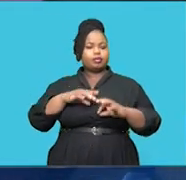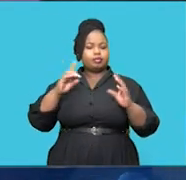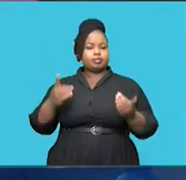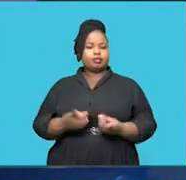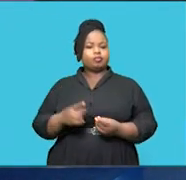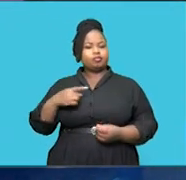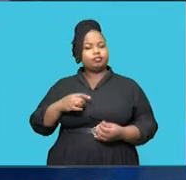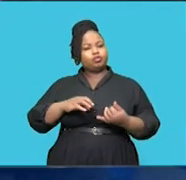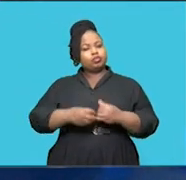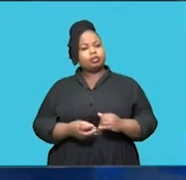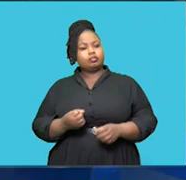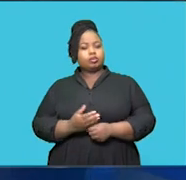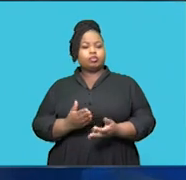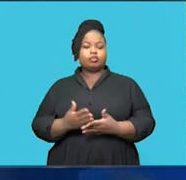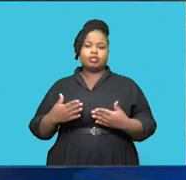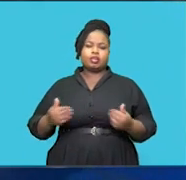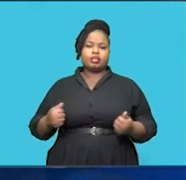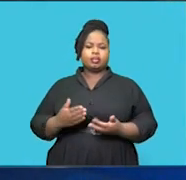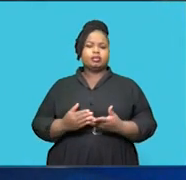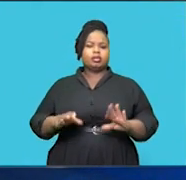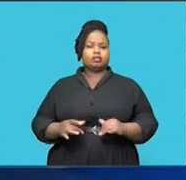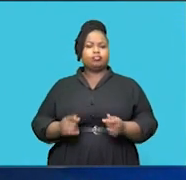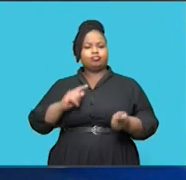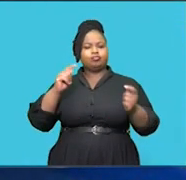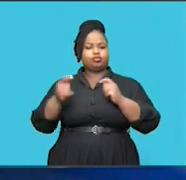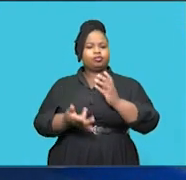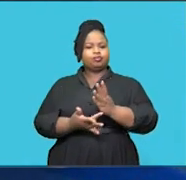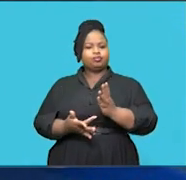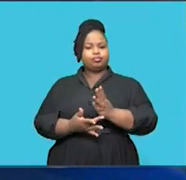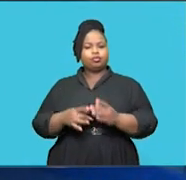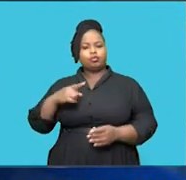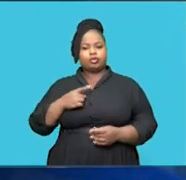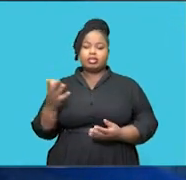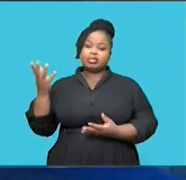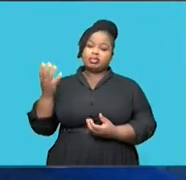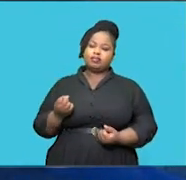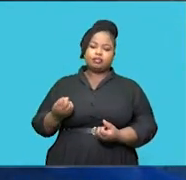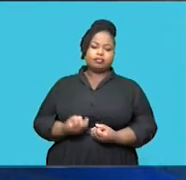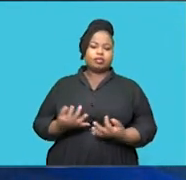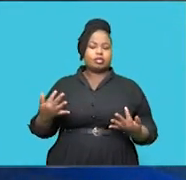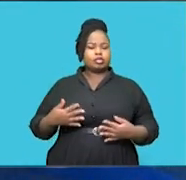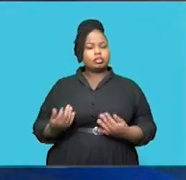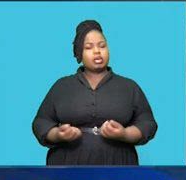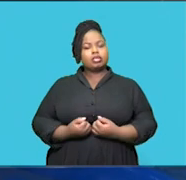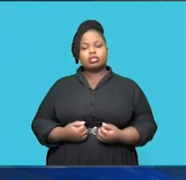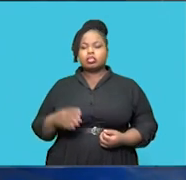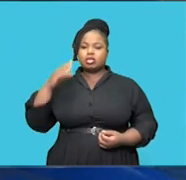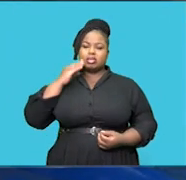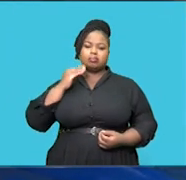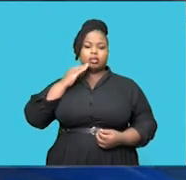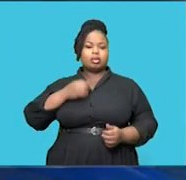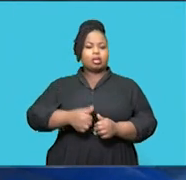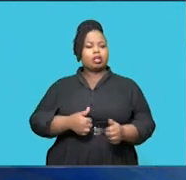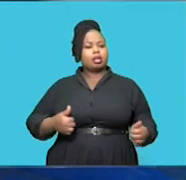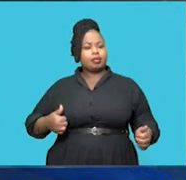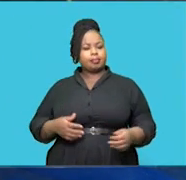to sort of make the health sector go digital because they have been receiving multiple challenges when it comes to backlogs.